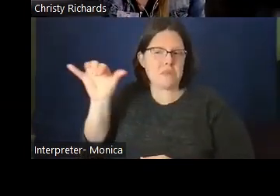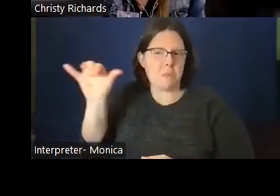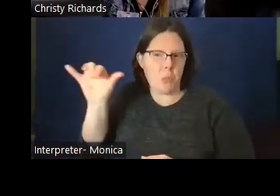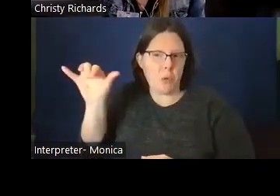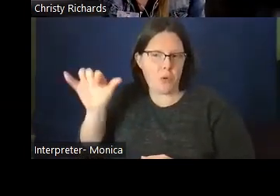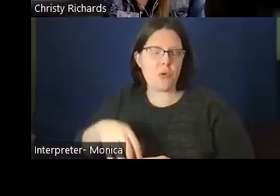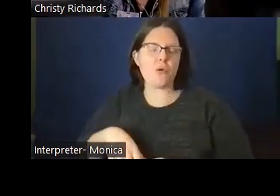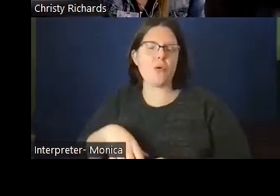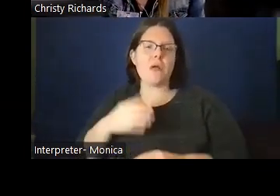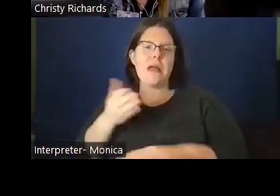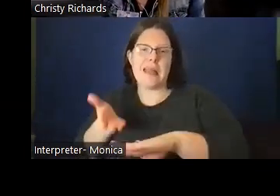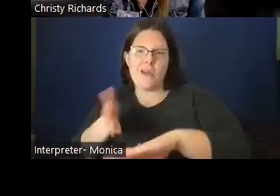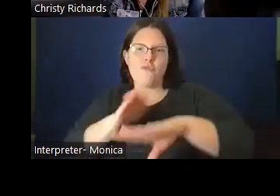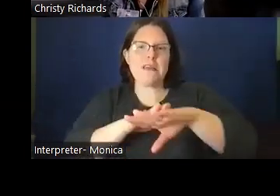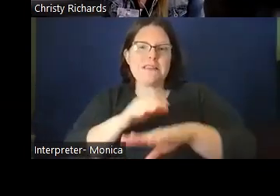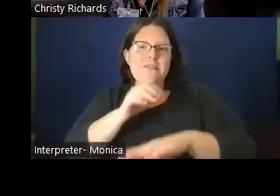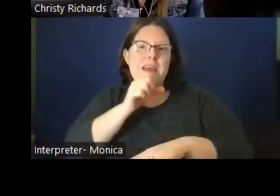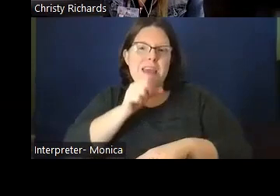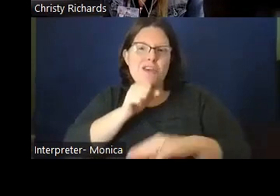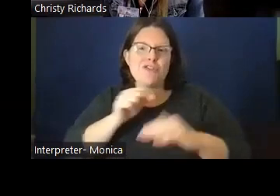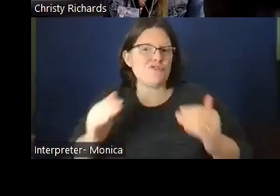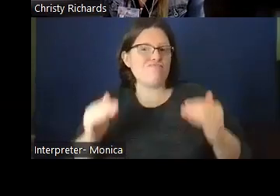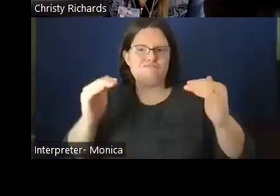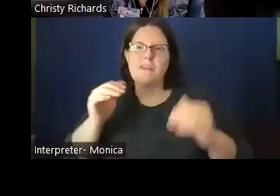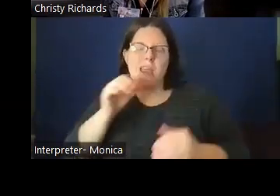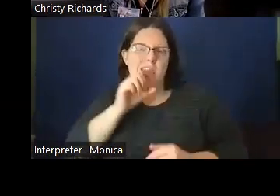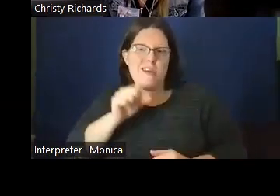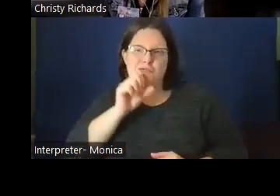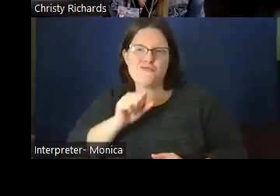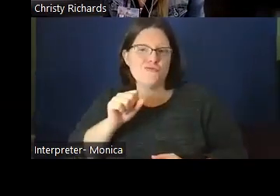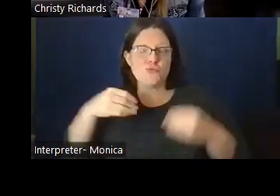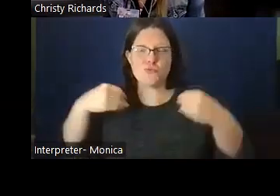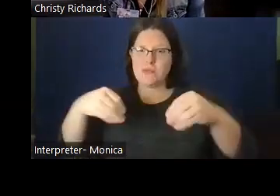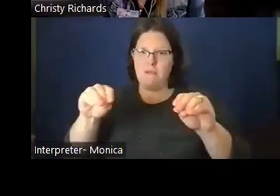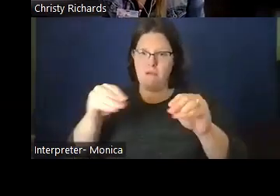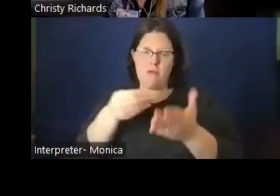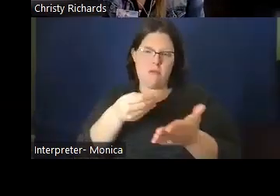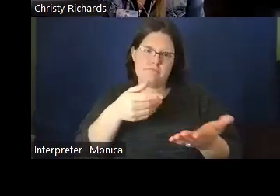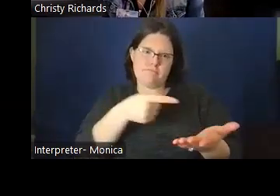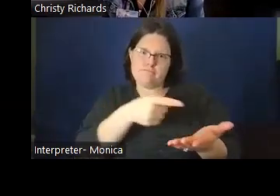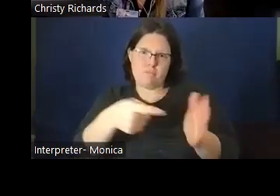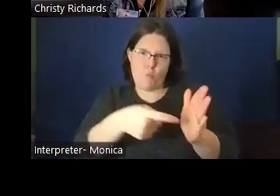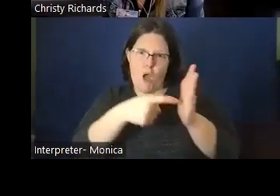and the increase in age of sale laws as well. But there has been a